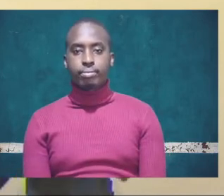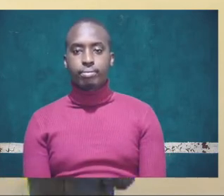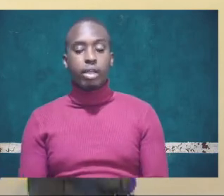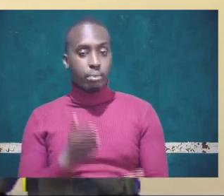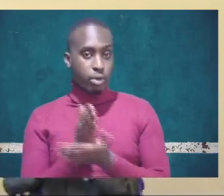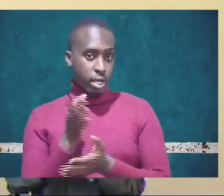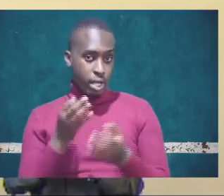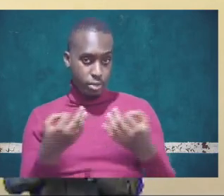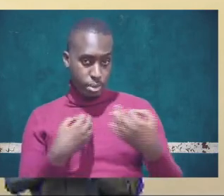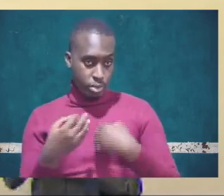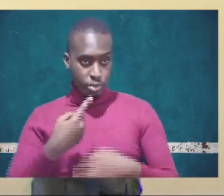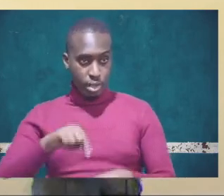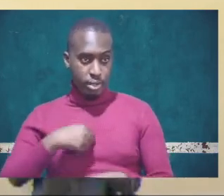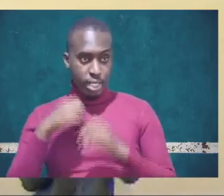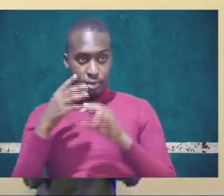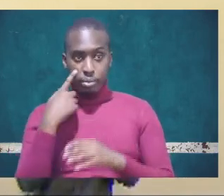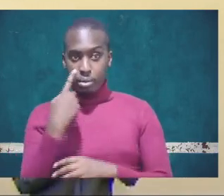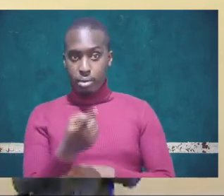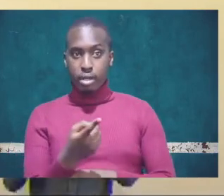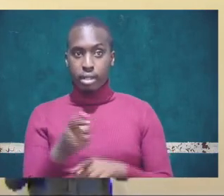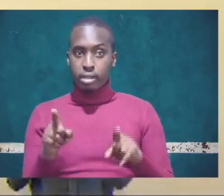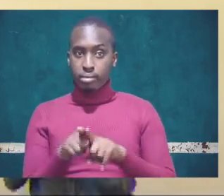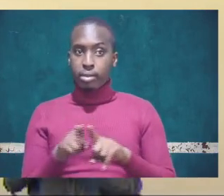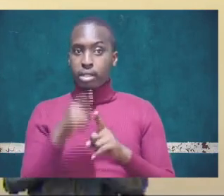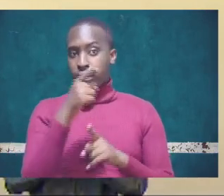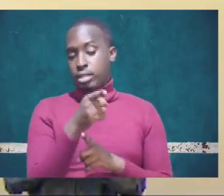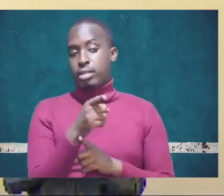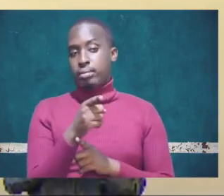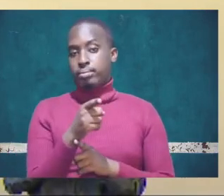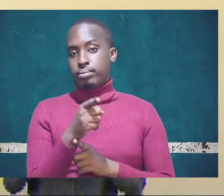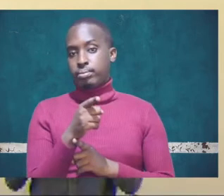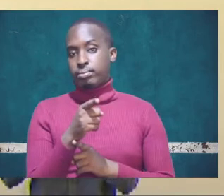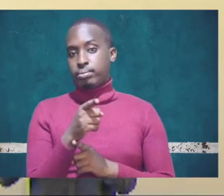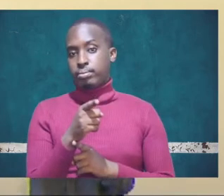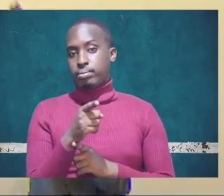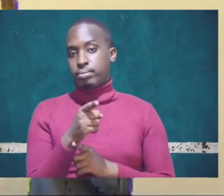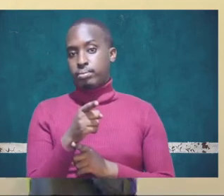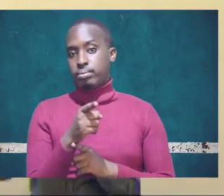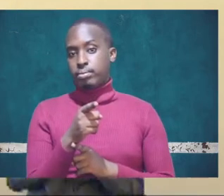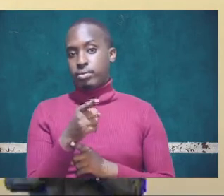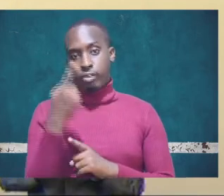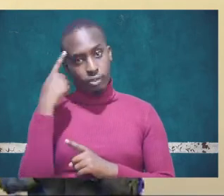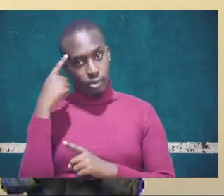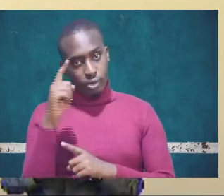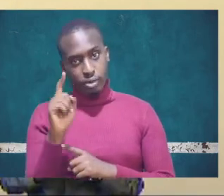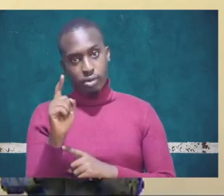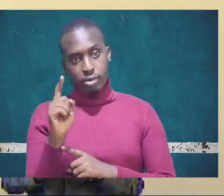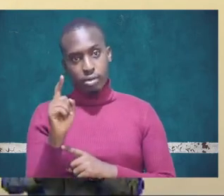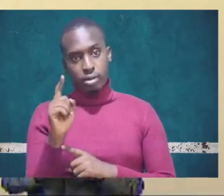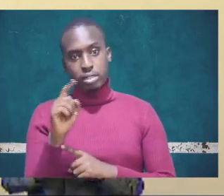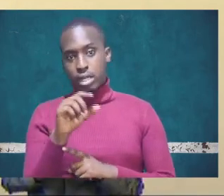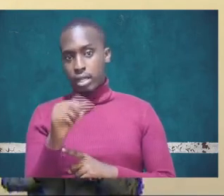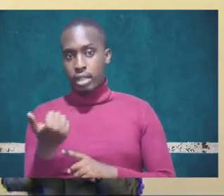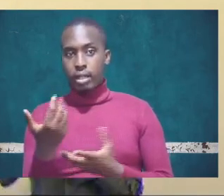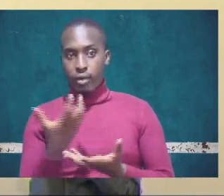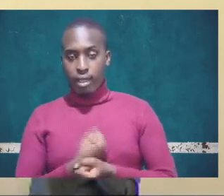that will explain to us, as you've seen, is like this one also is like for the other one